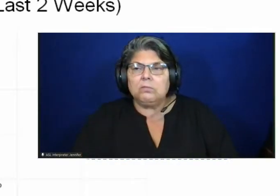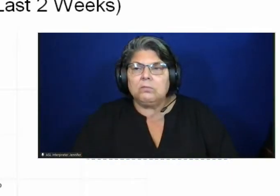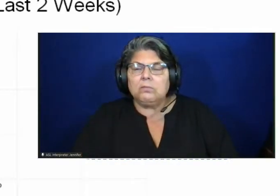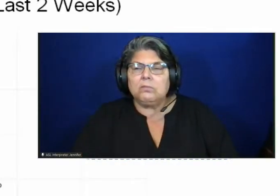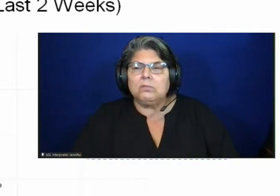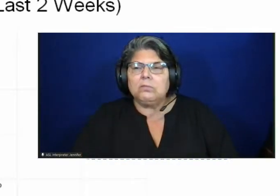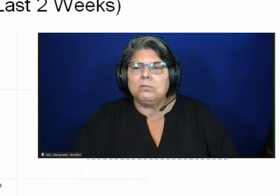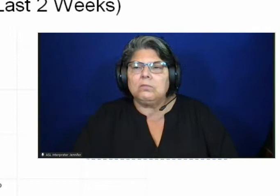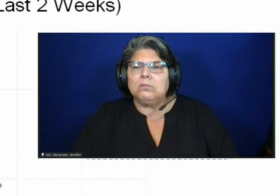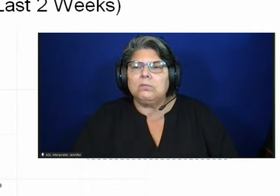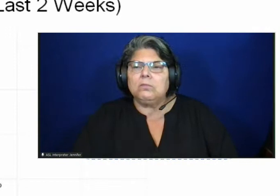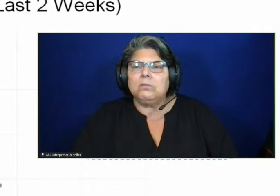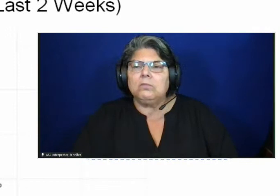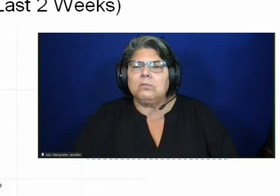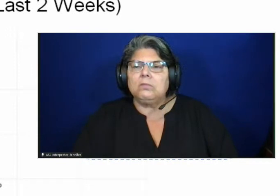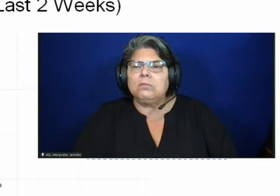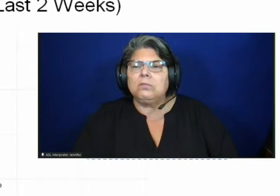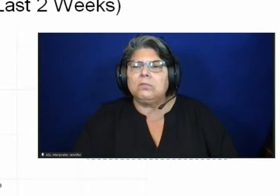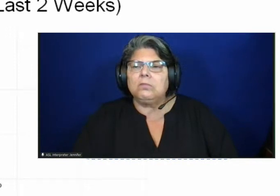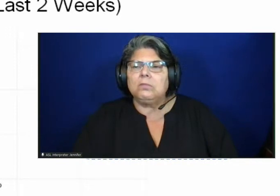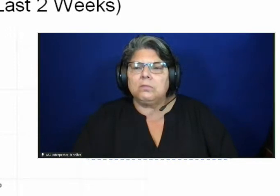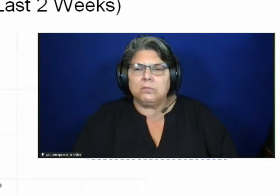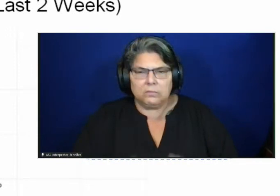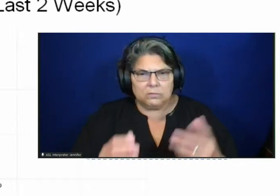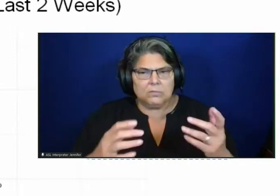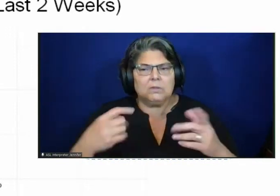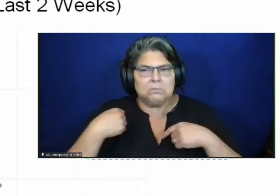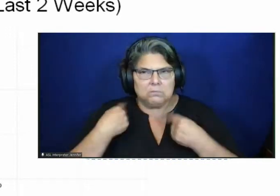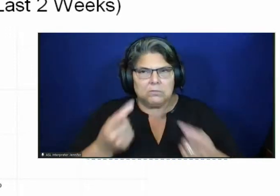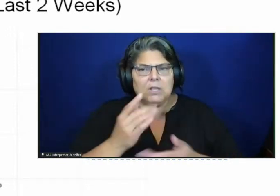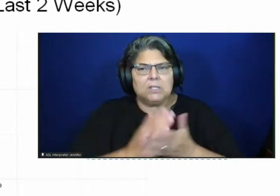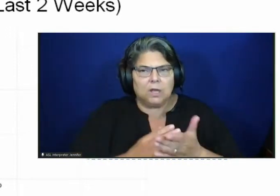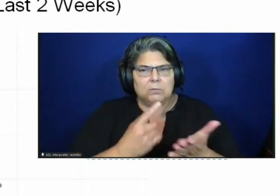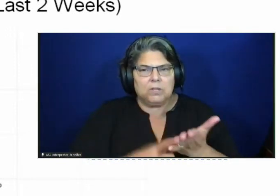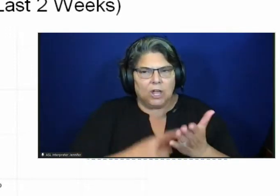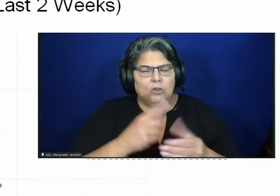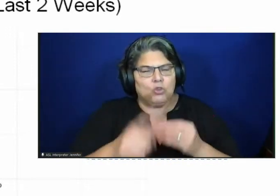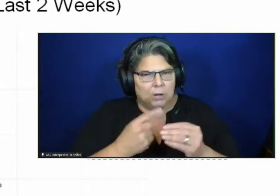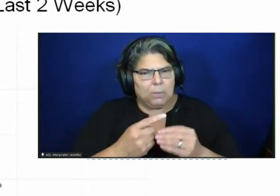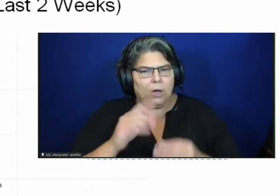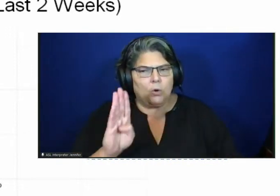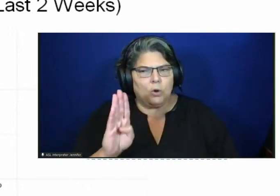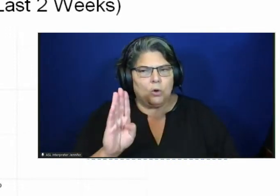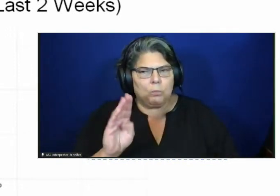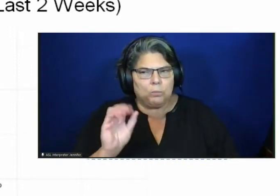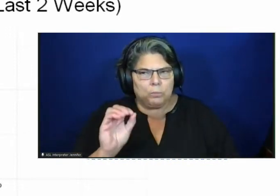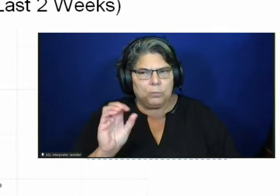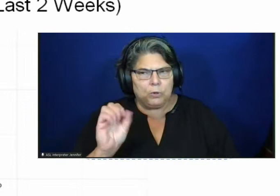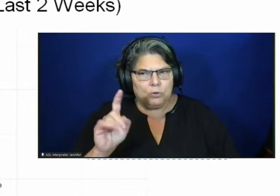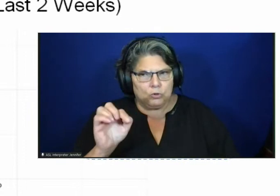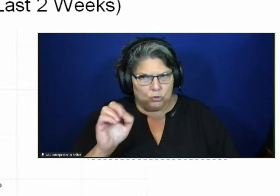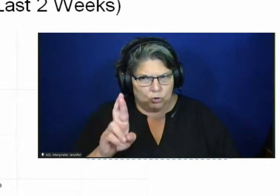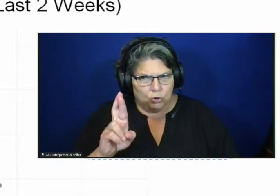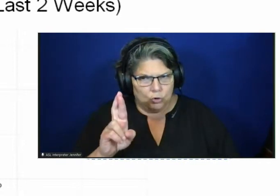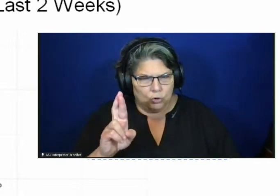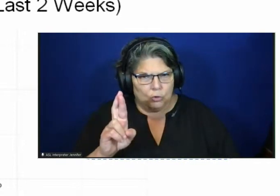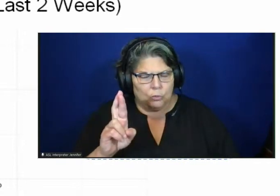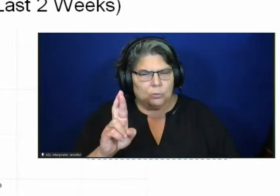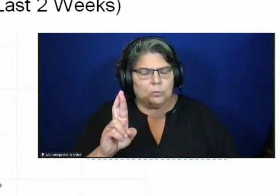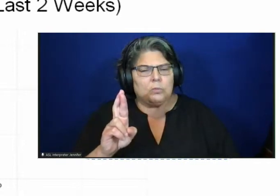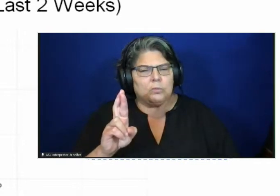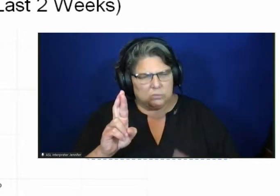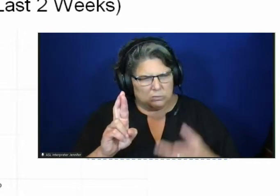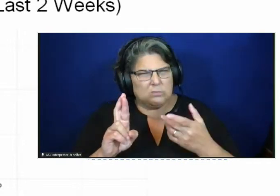Let's see. So there has been discussion about the boosters, and this feeds into